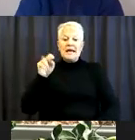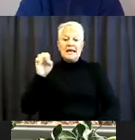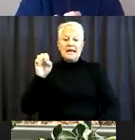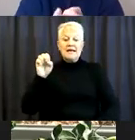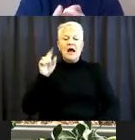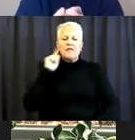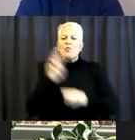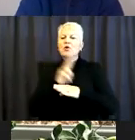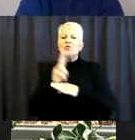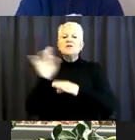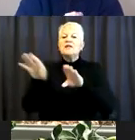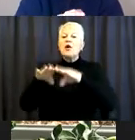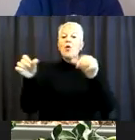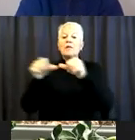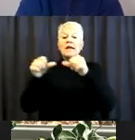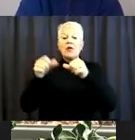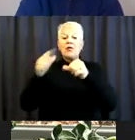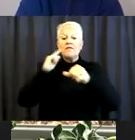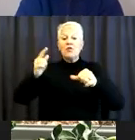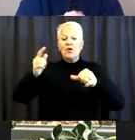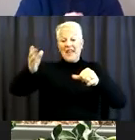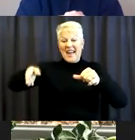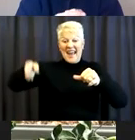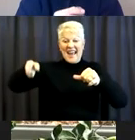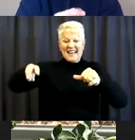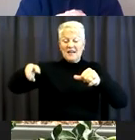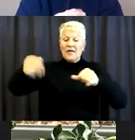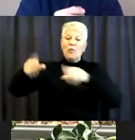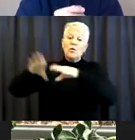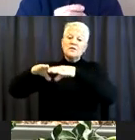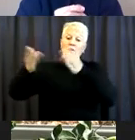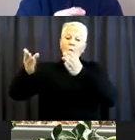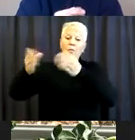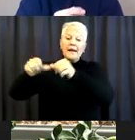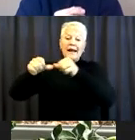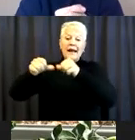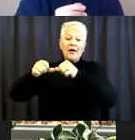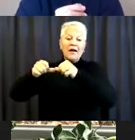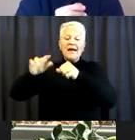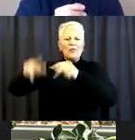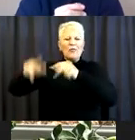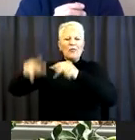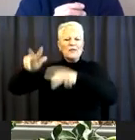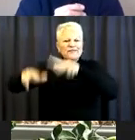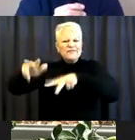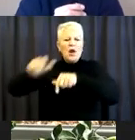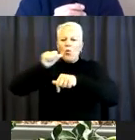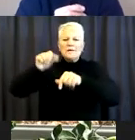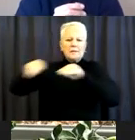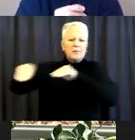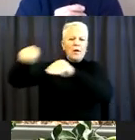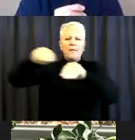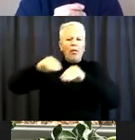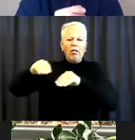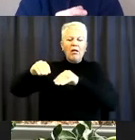open area on the end as a finished area, and that got to be cumbersome. It wasn't portable, and it was pretty much the